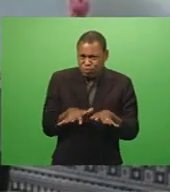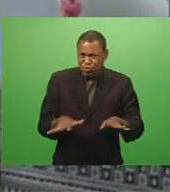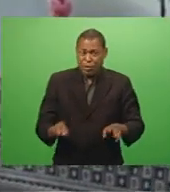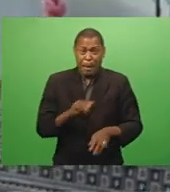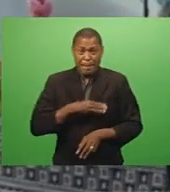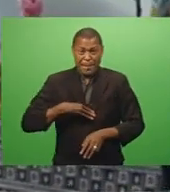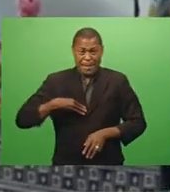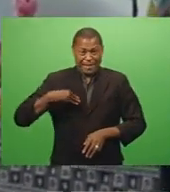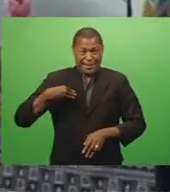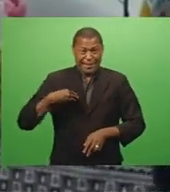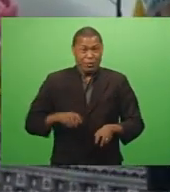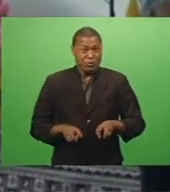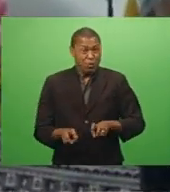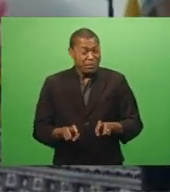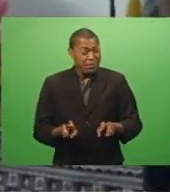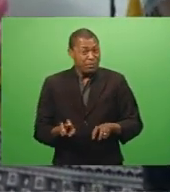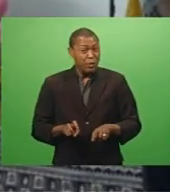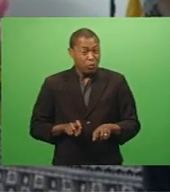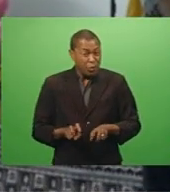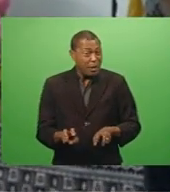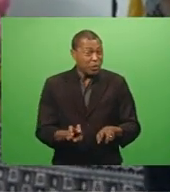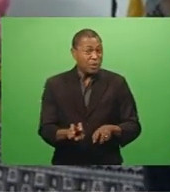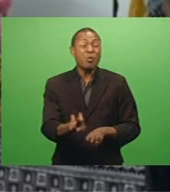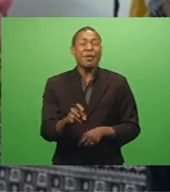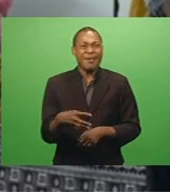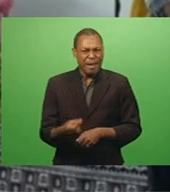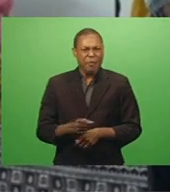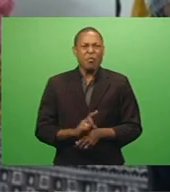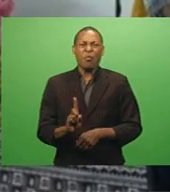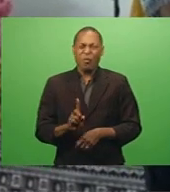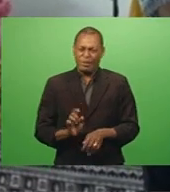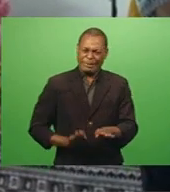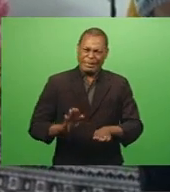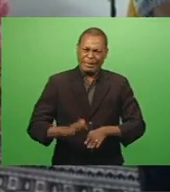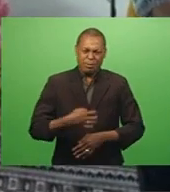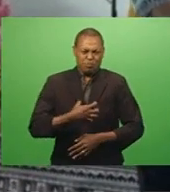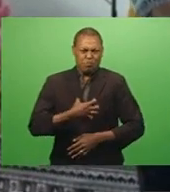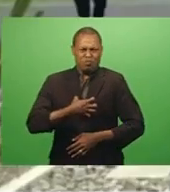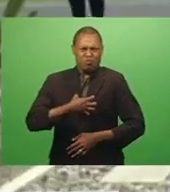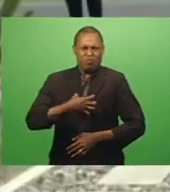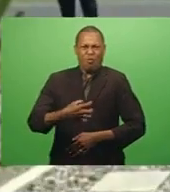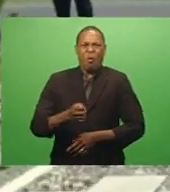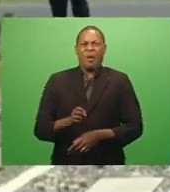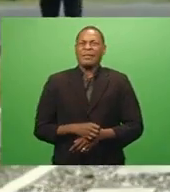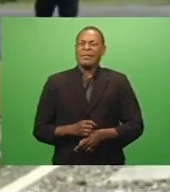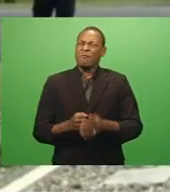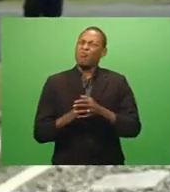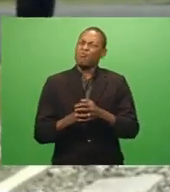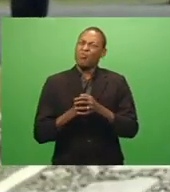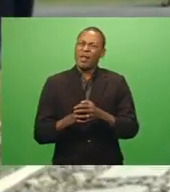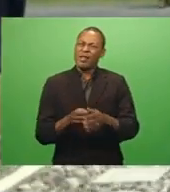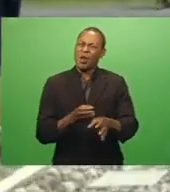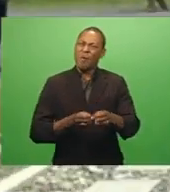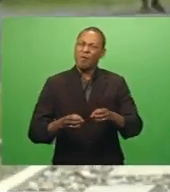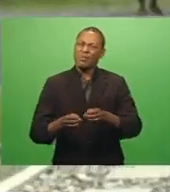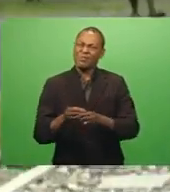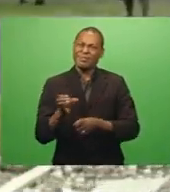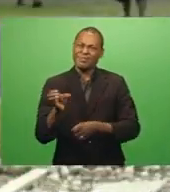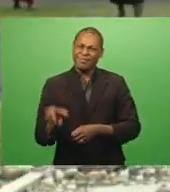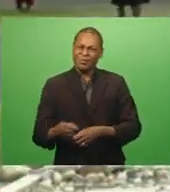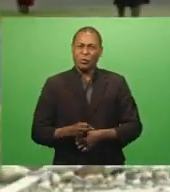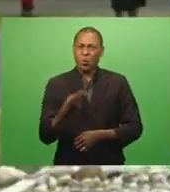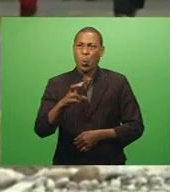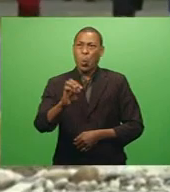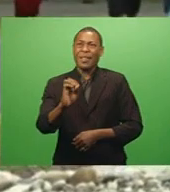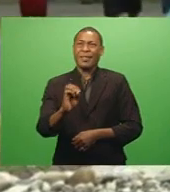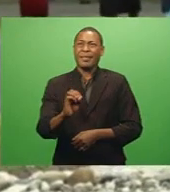Transport Fayaz Koya says the MSF has taken a step towards creating a more eco-friendly offices. $20,000 has been spent on